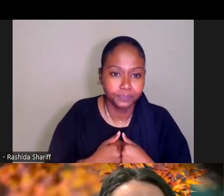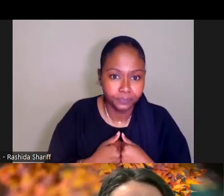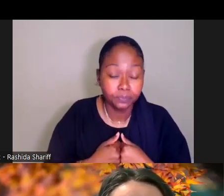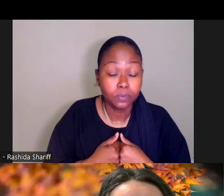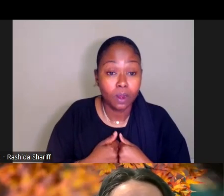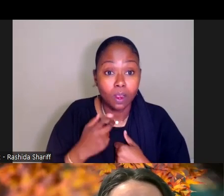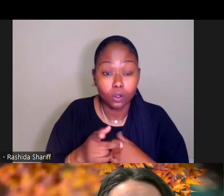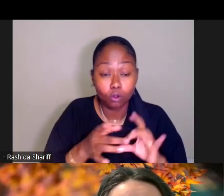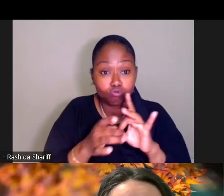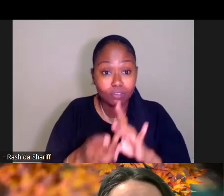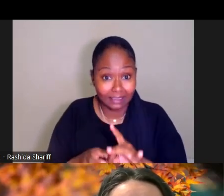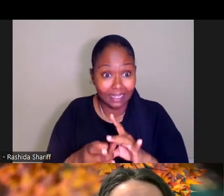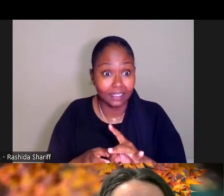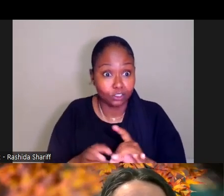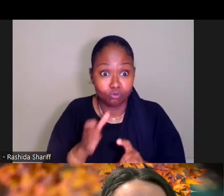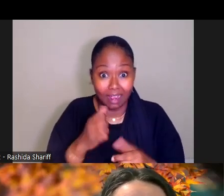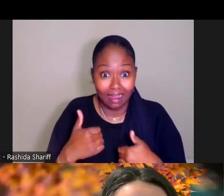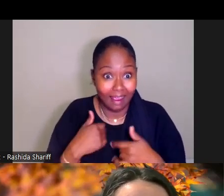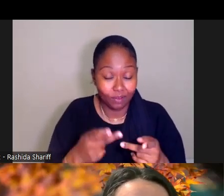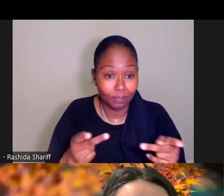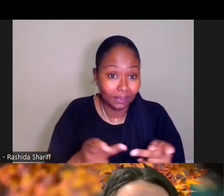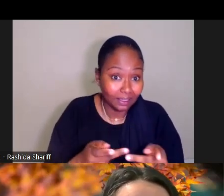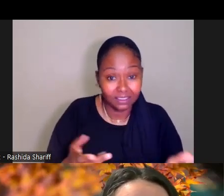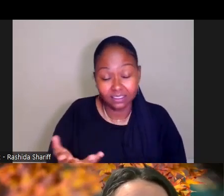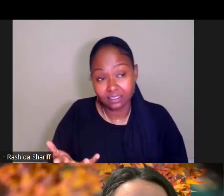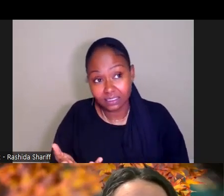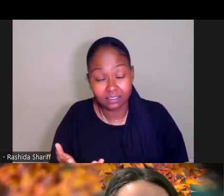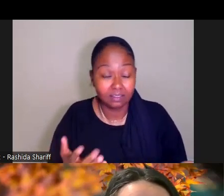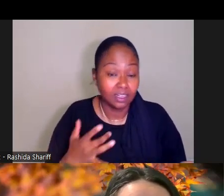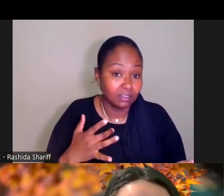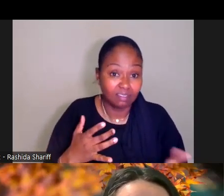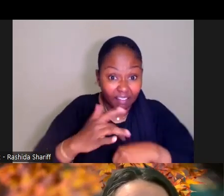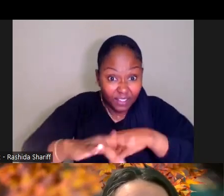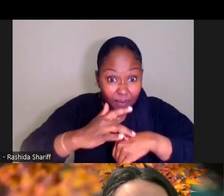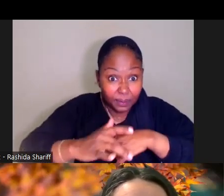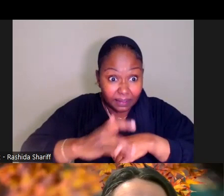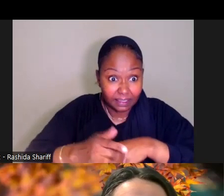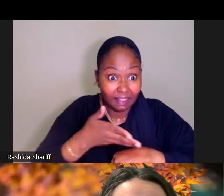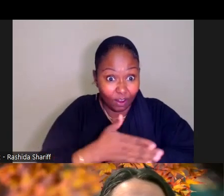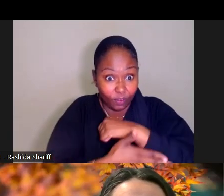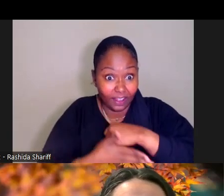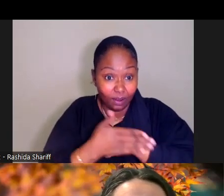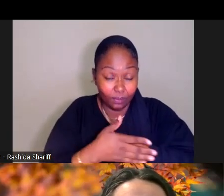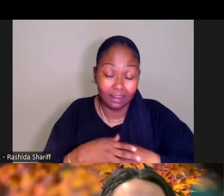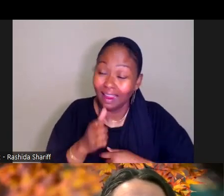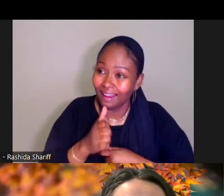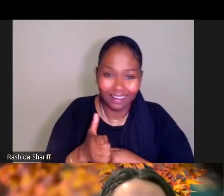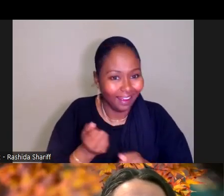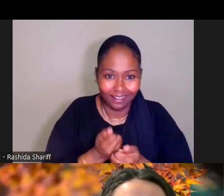Related to lack of placement, like concerns about like the lack of bed availability, especially in the county. Not